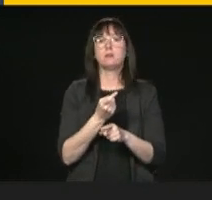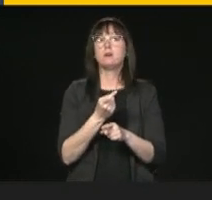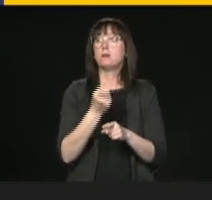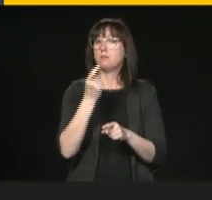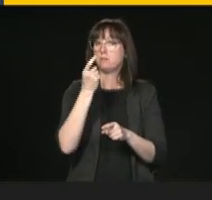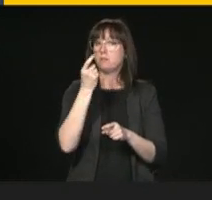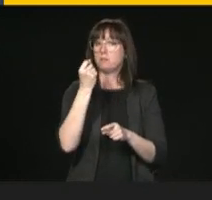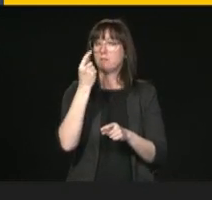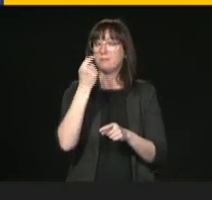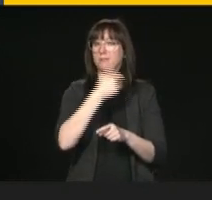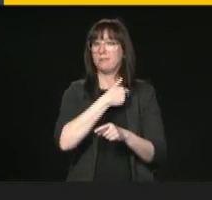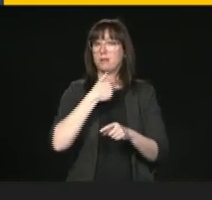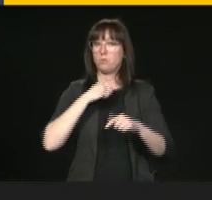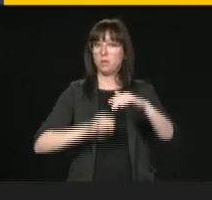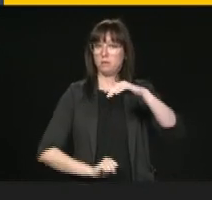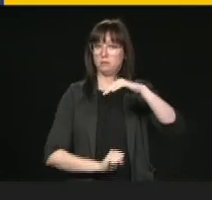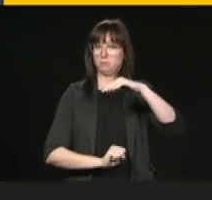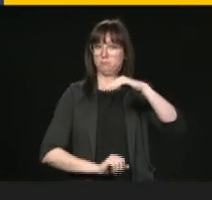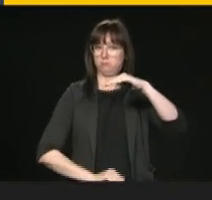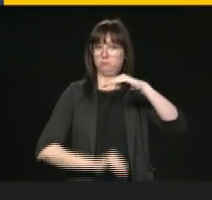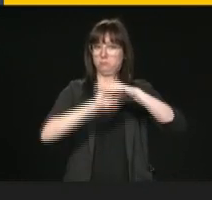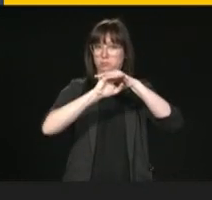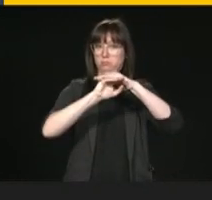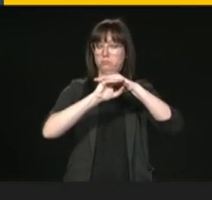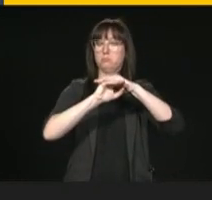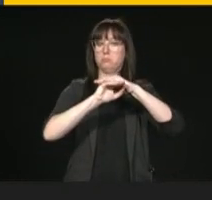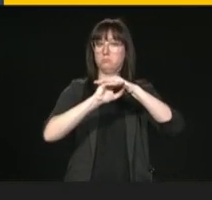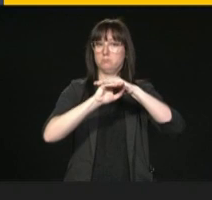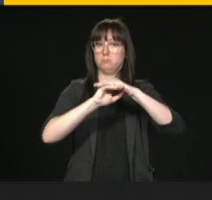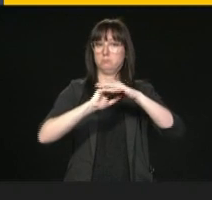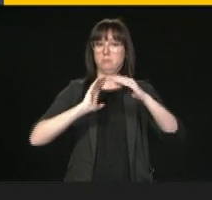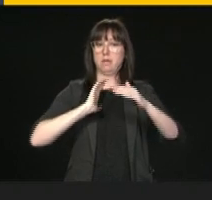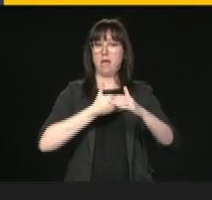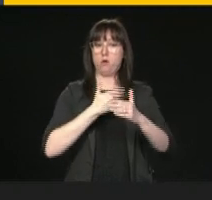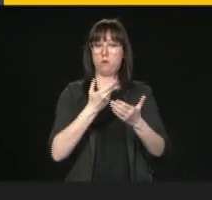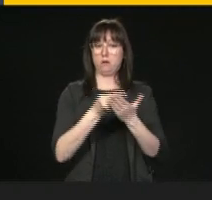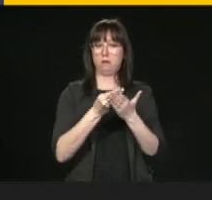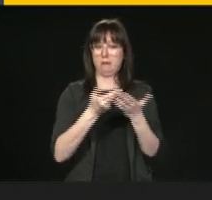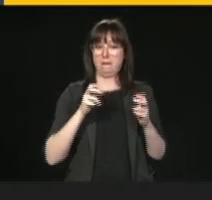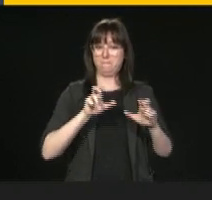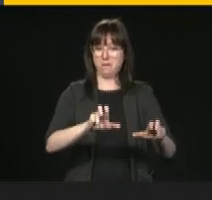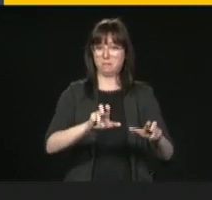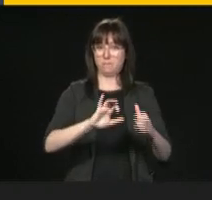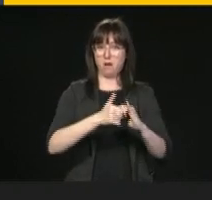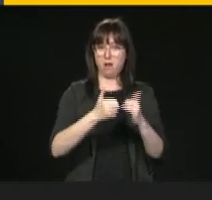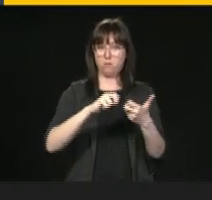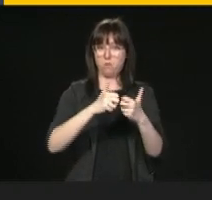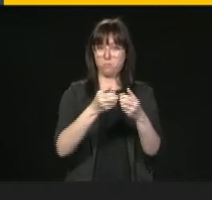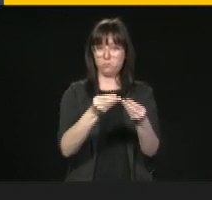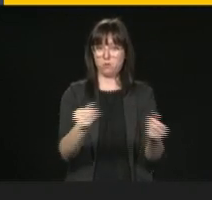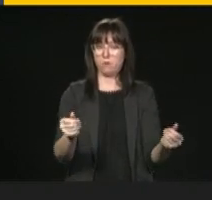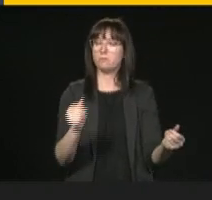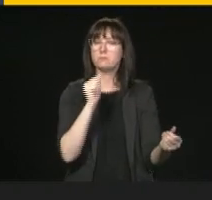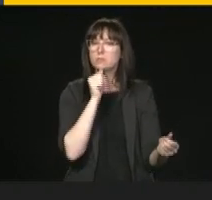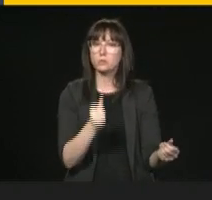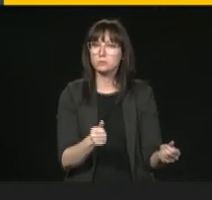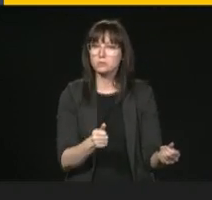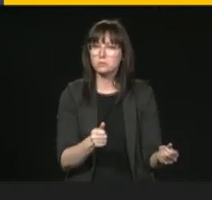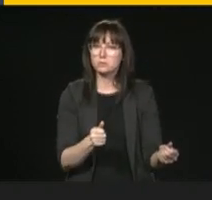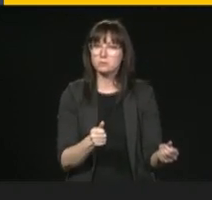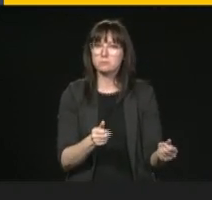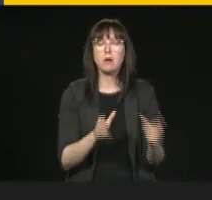might need to invest to solve this problem, to make sure that we protect Canadians. It continues to evolve. So we are going to